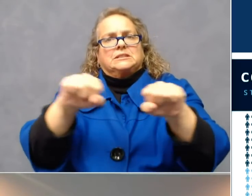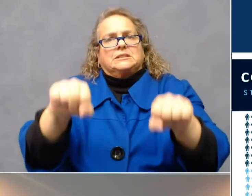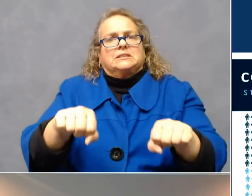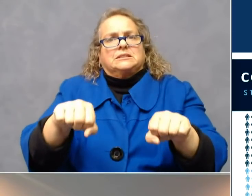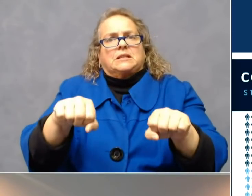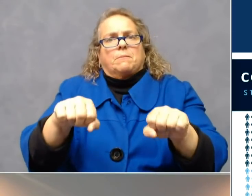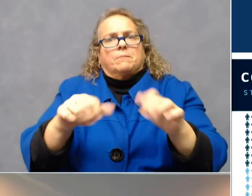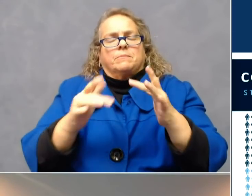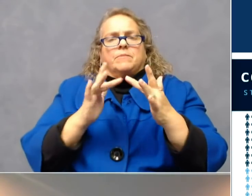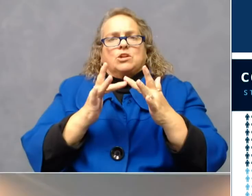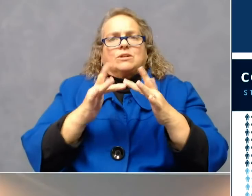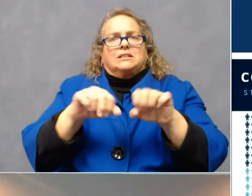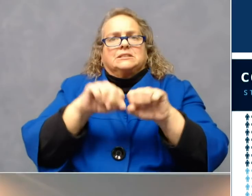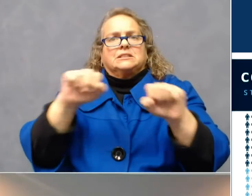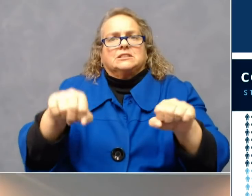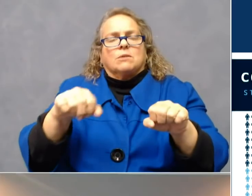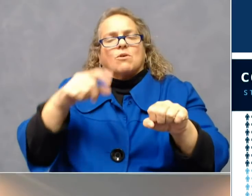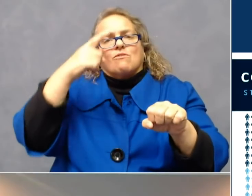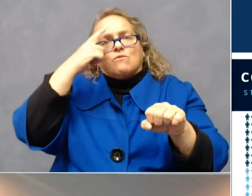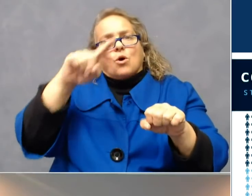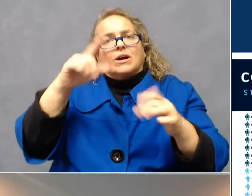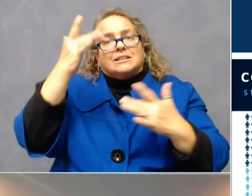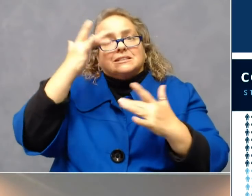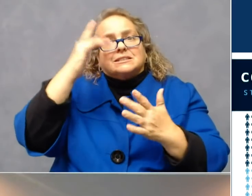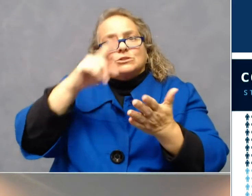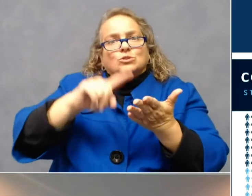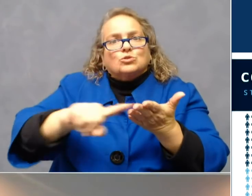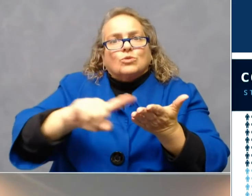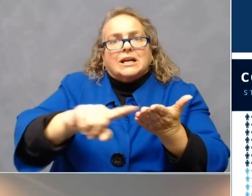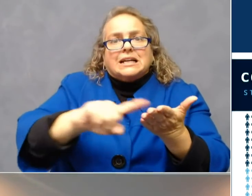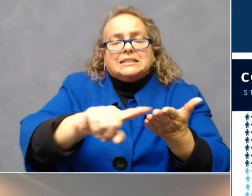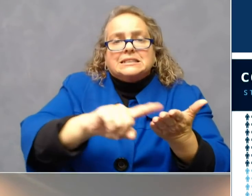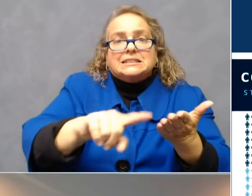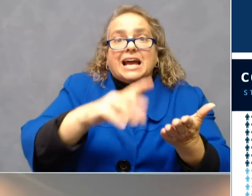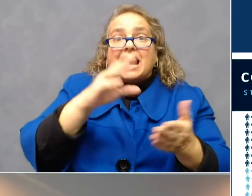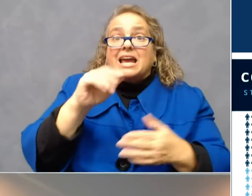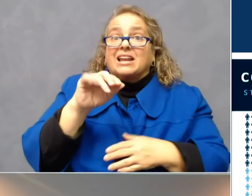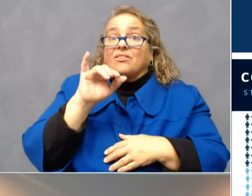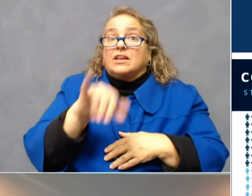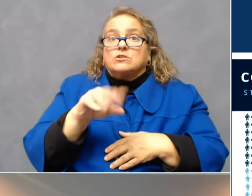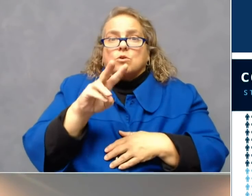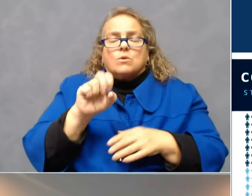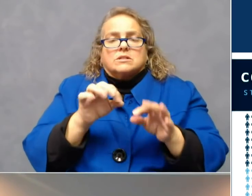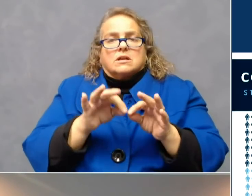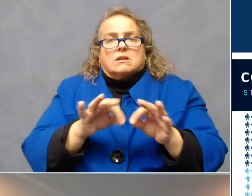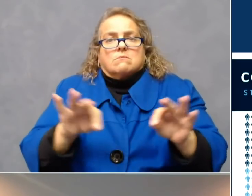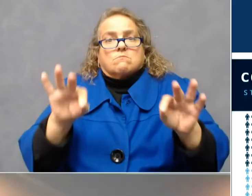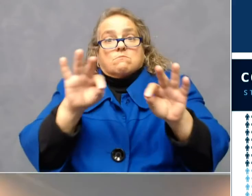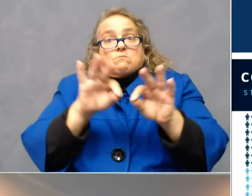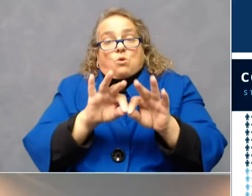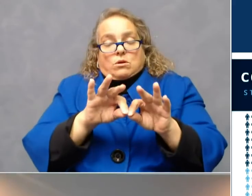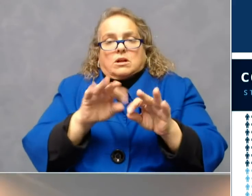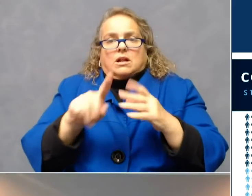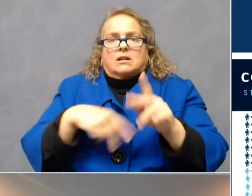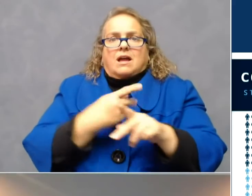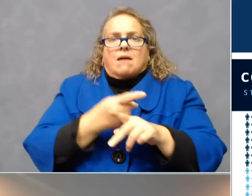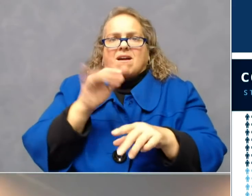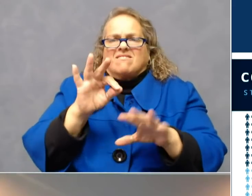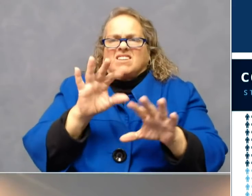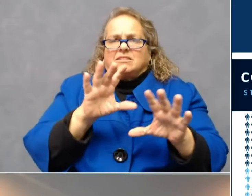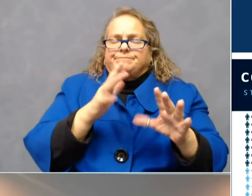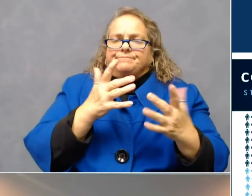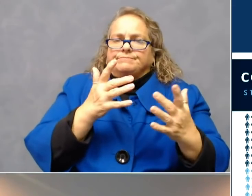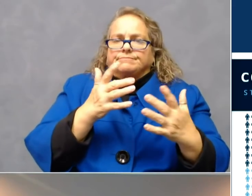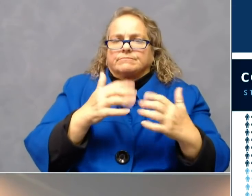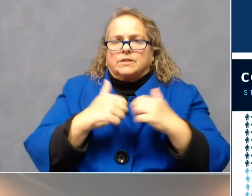contact tracing across the Commonwealth. And this was really an important investment, in my opinion, because